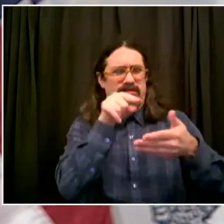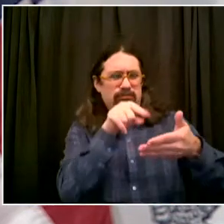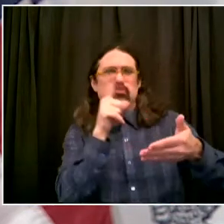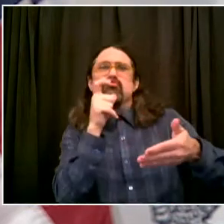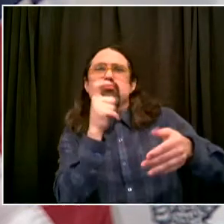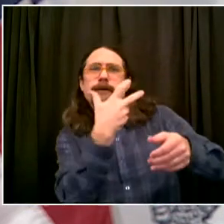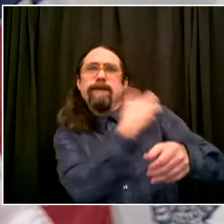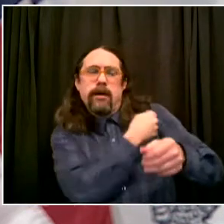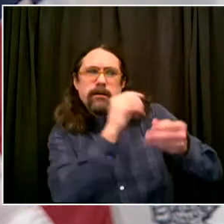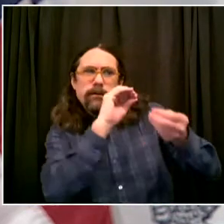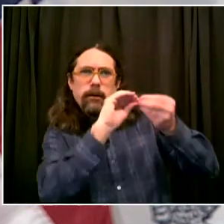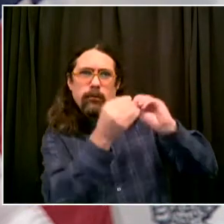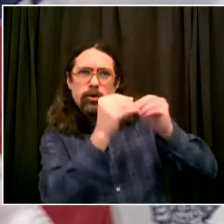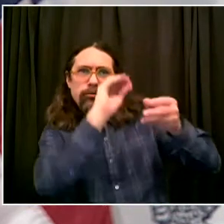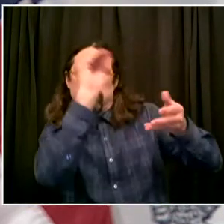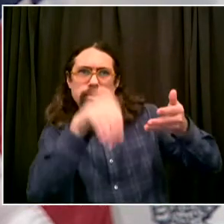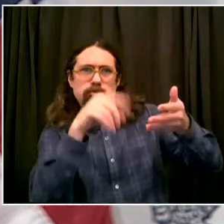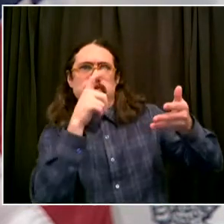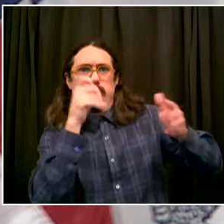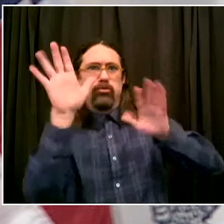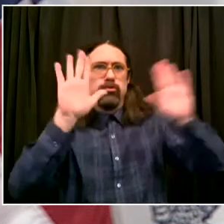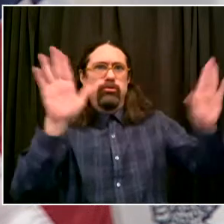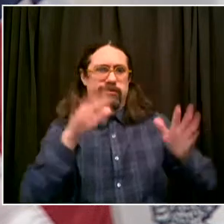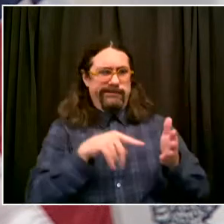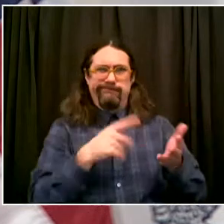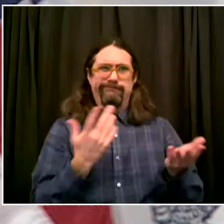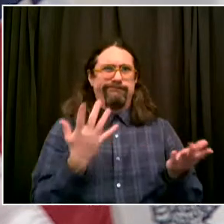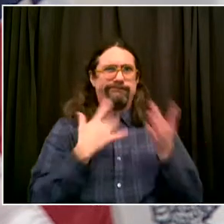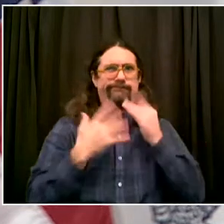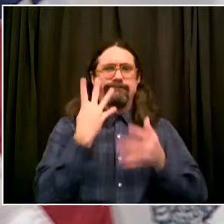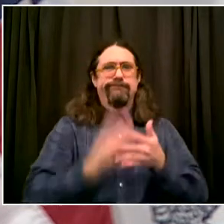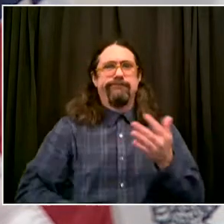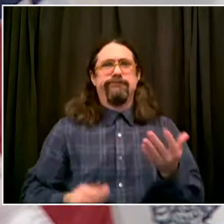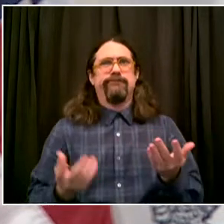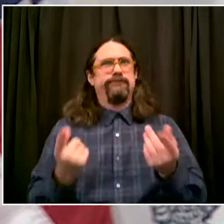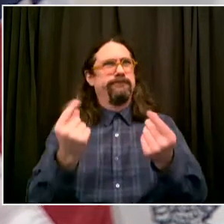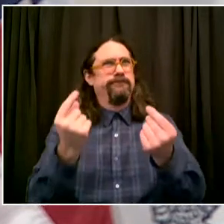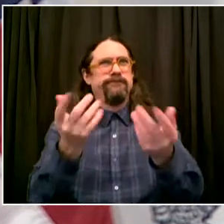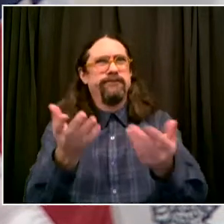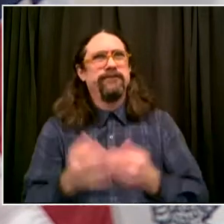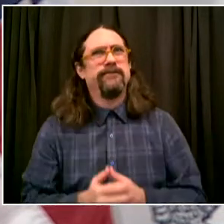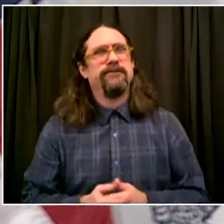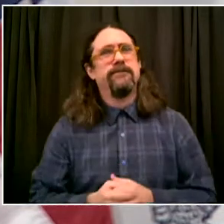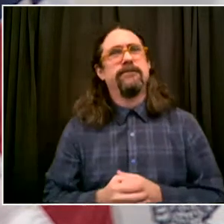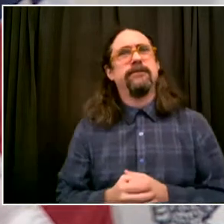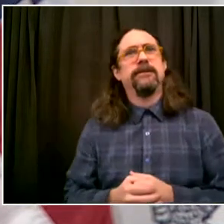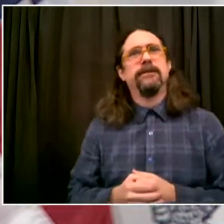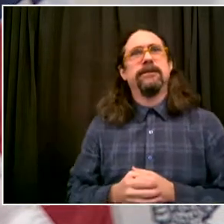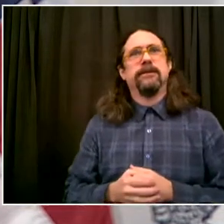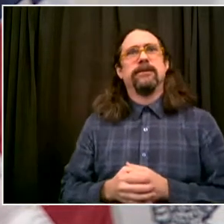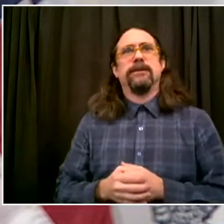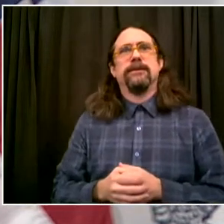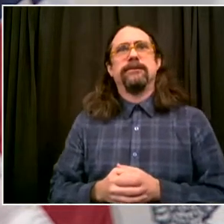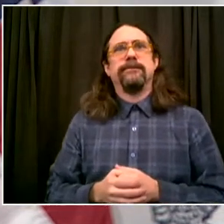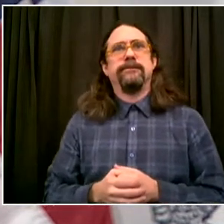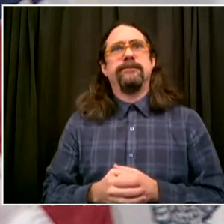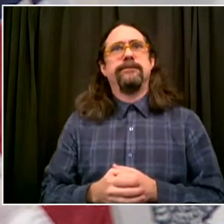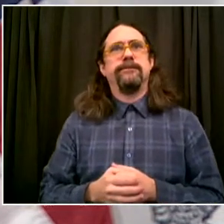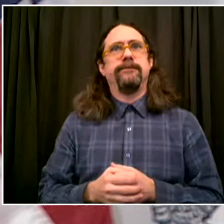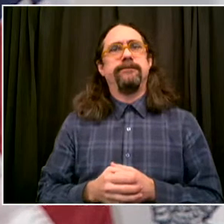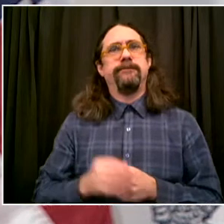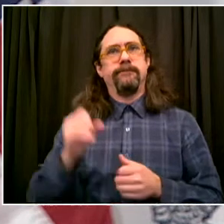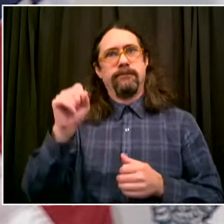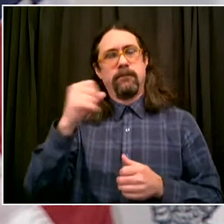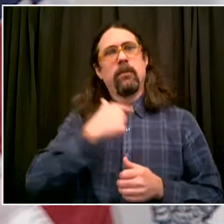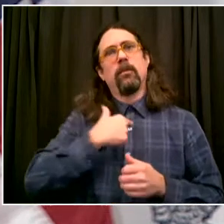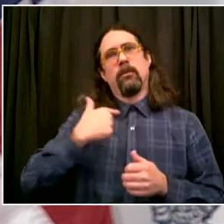like when you've got as many people as we do have the data for, that's a lot of people. That's a really big sample size. So I think it tells us a